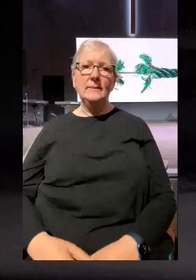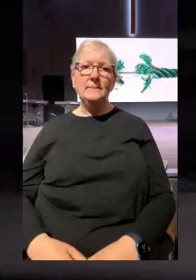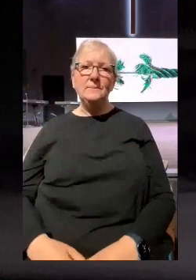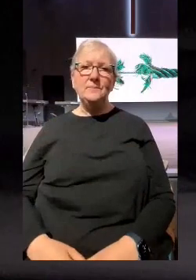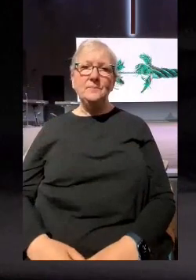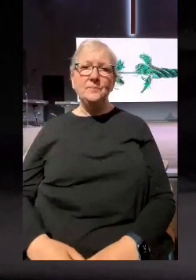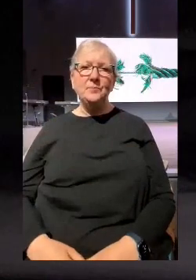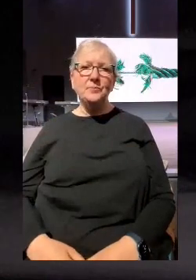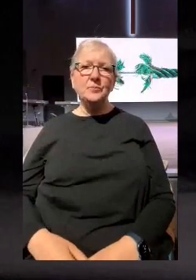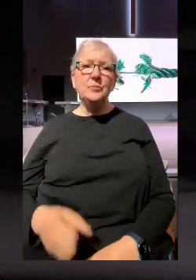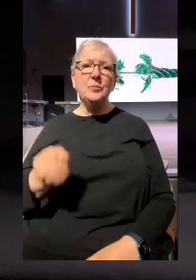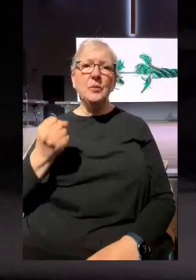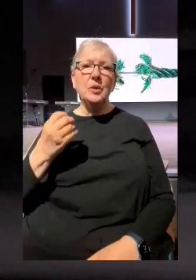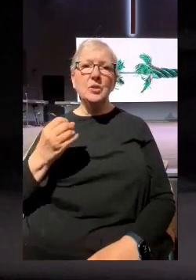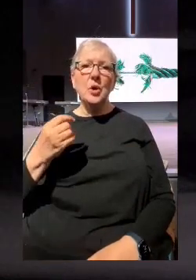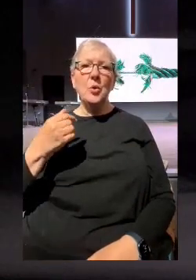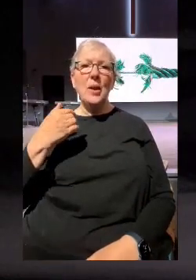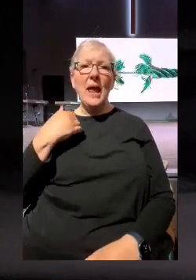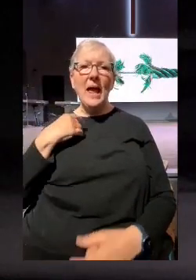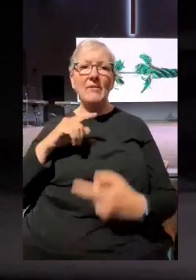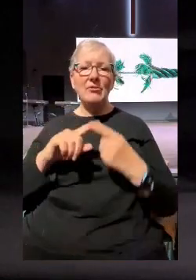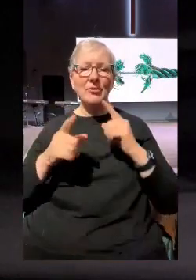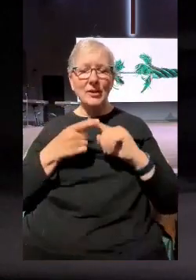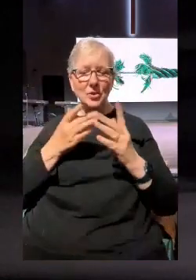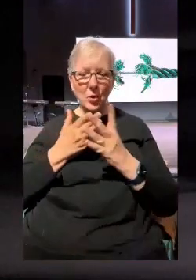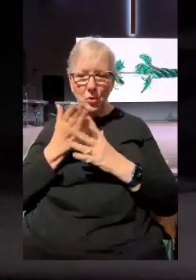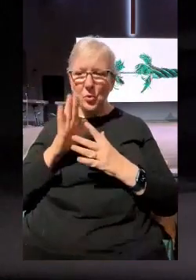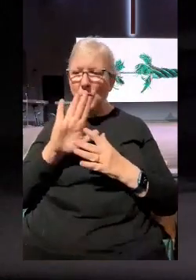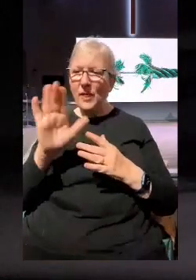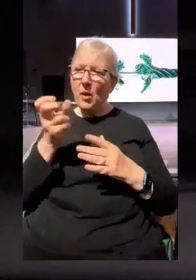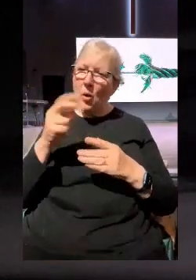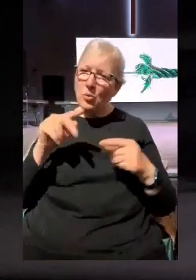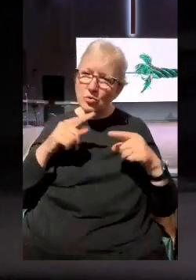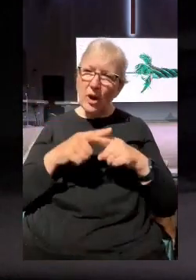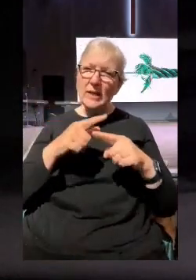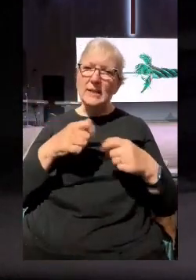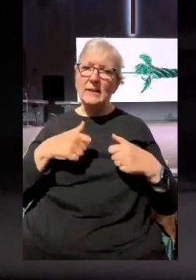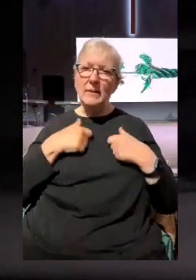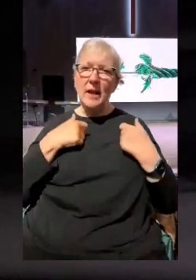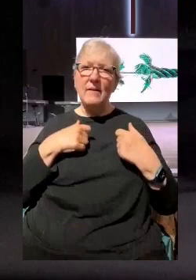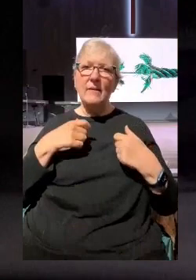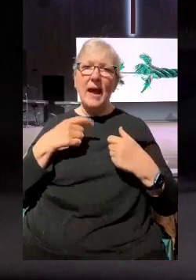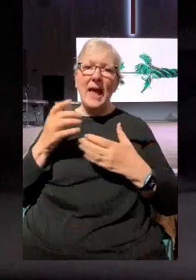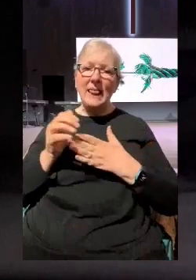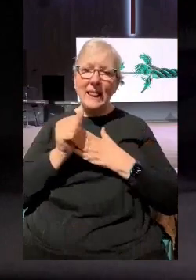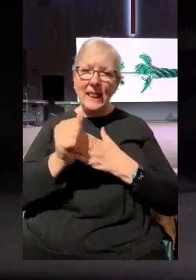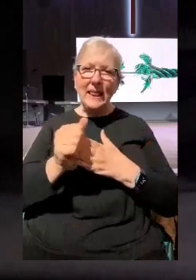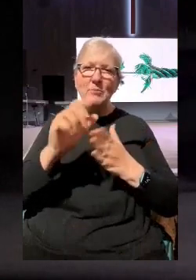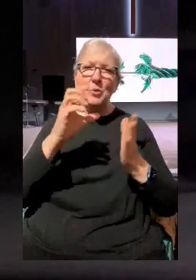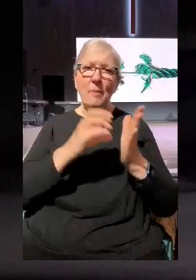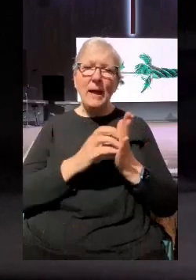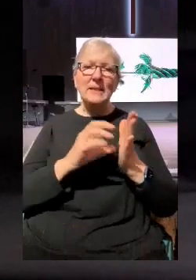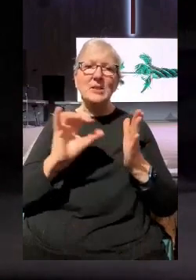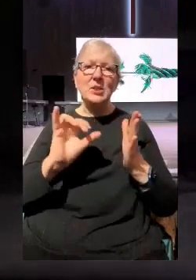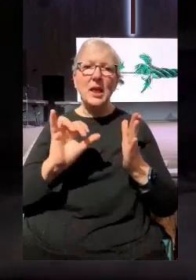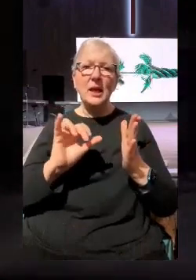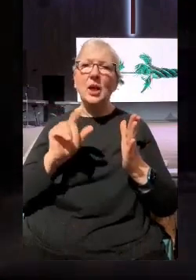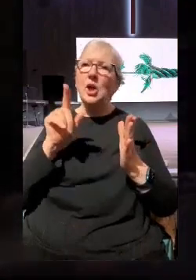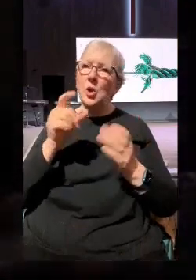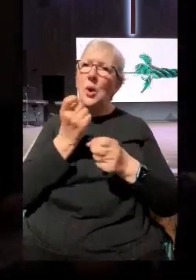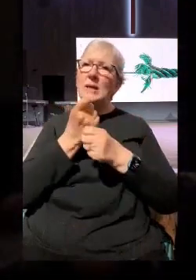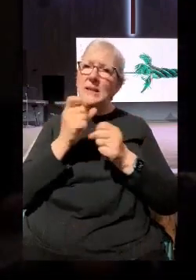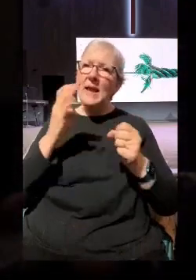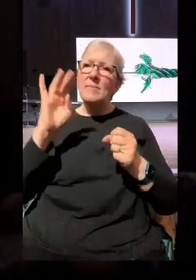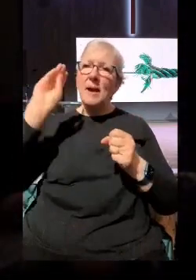So when I have friends now that are going through their own crises in life or in faith, I take them to passages like, you have been saved by grace